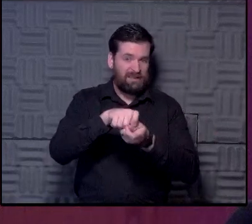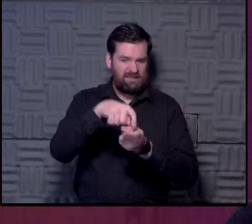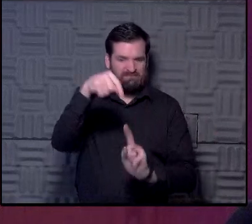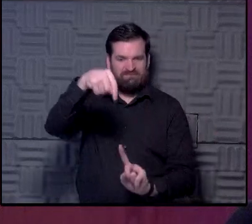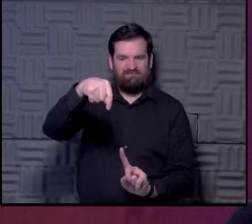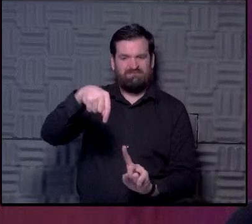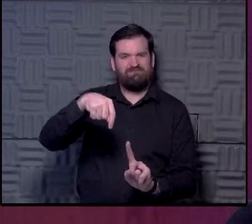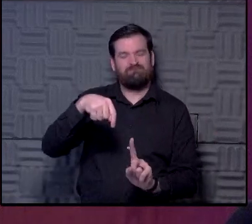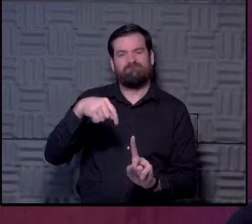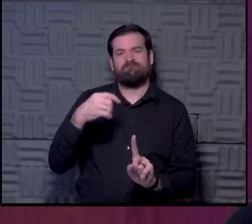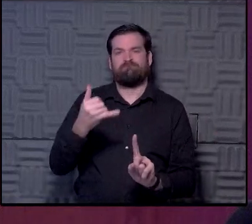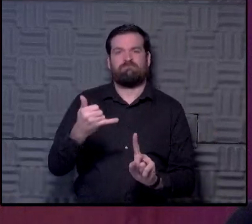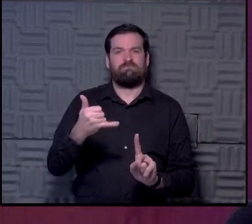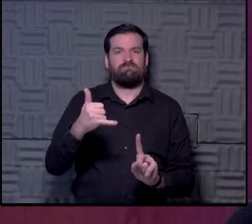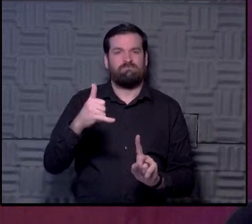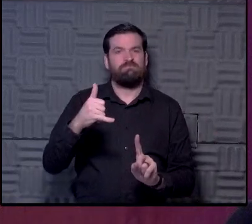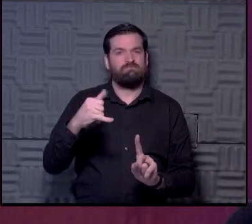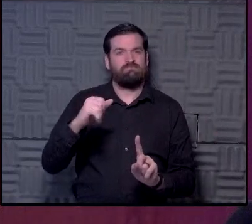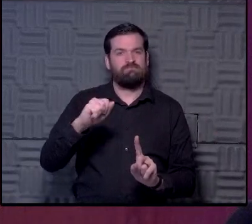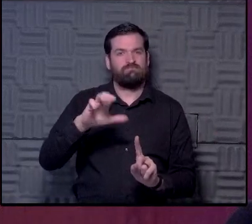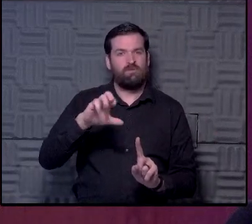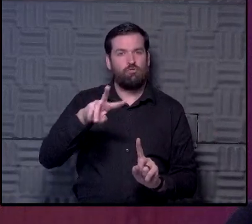to this particular pandemic.